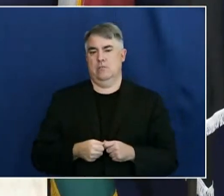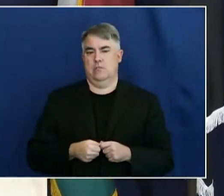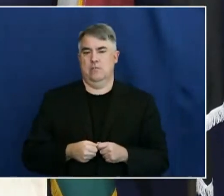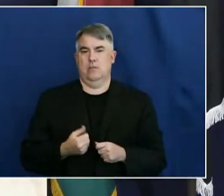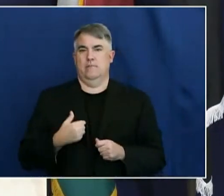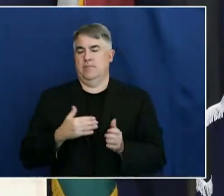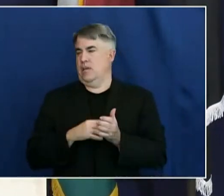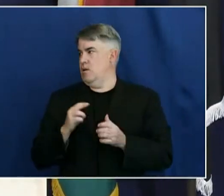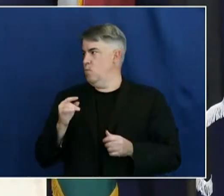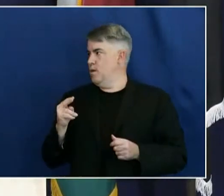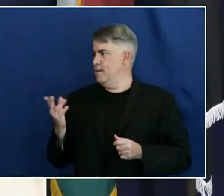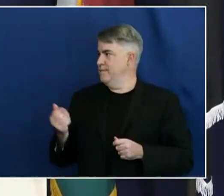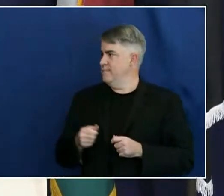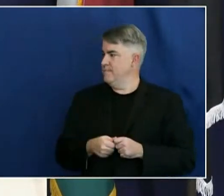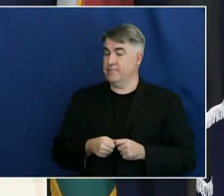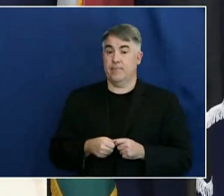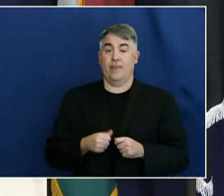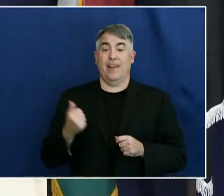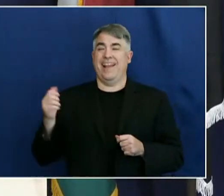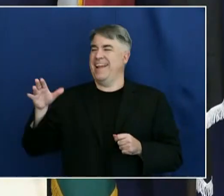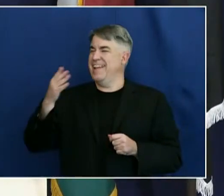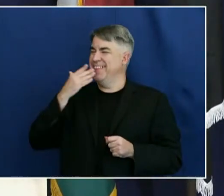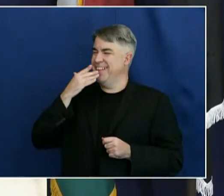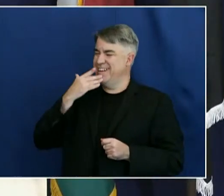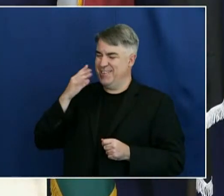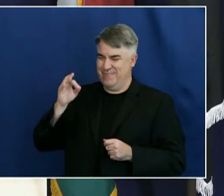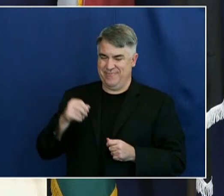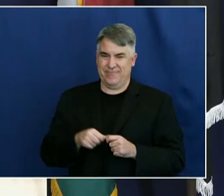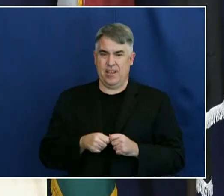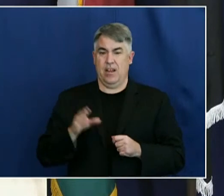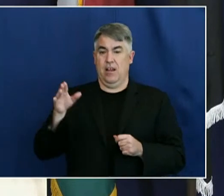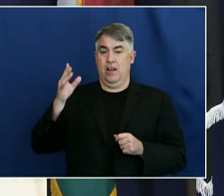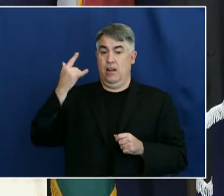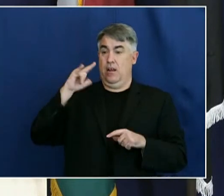that. Thank you. There are no travel restrictions